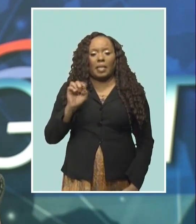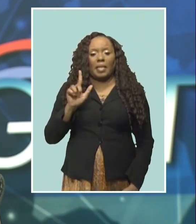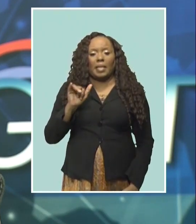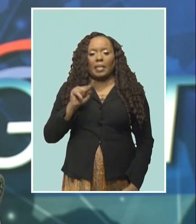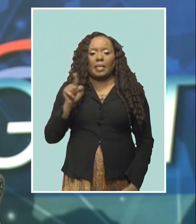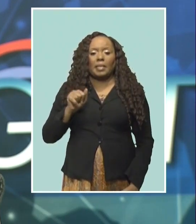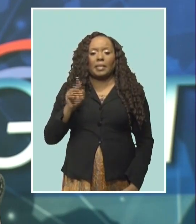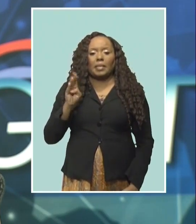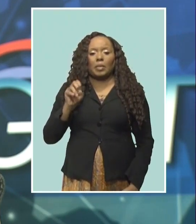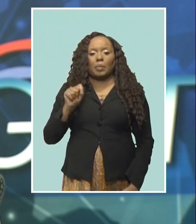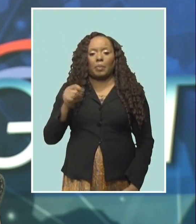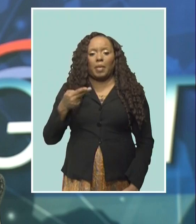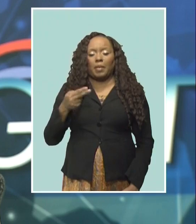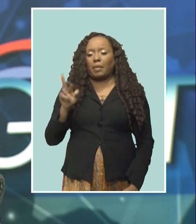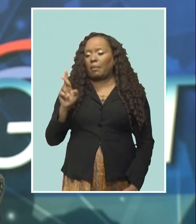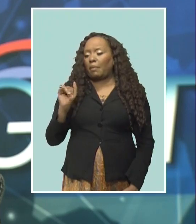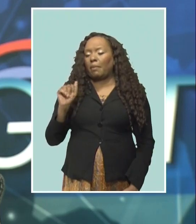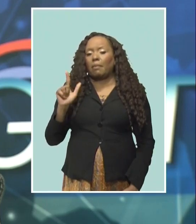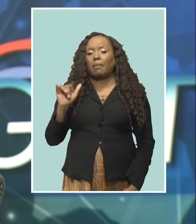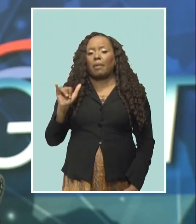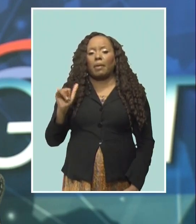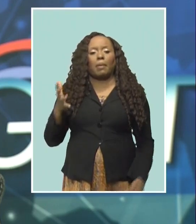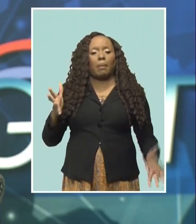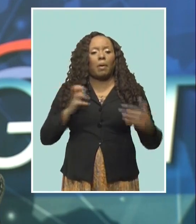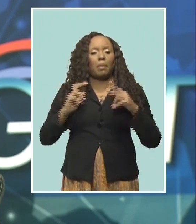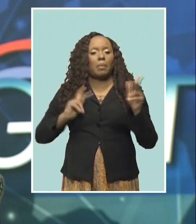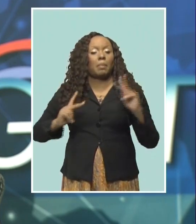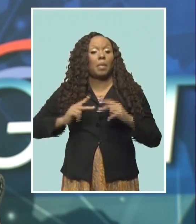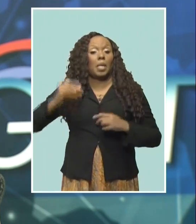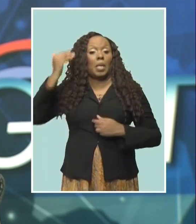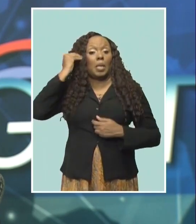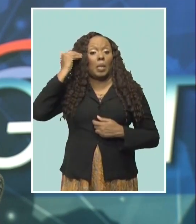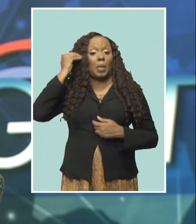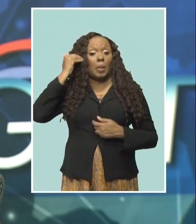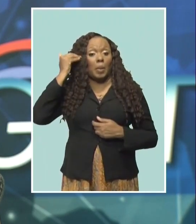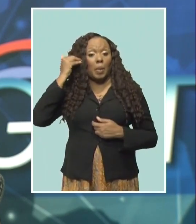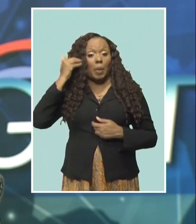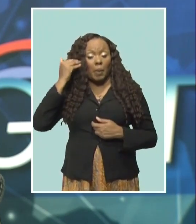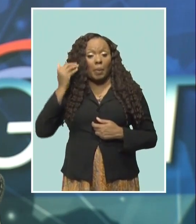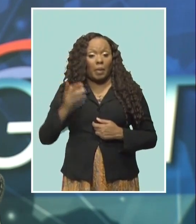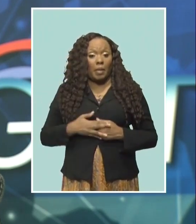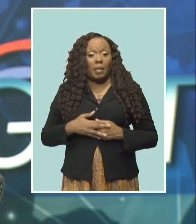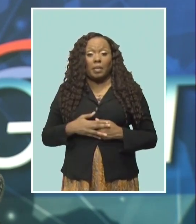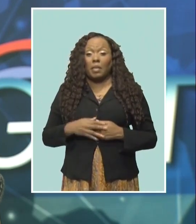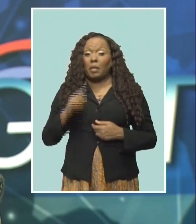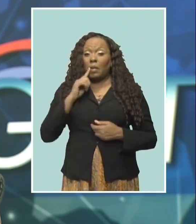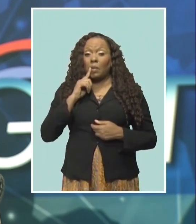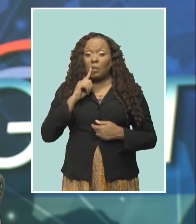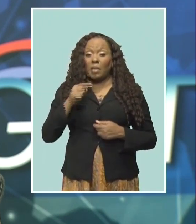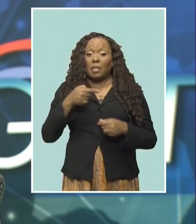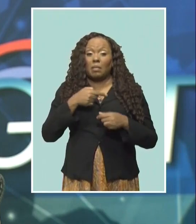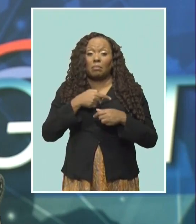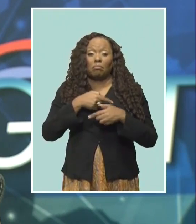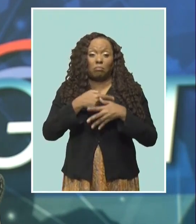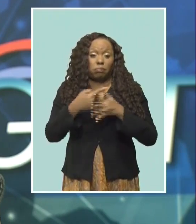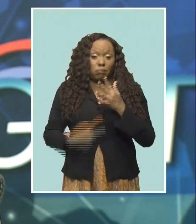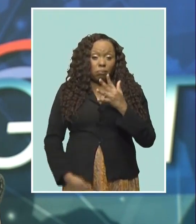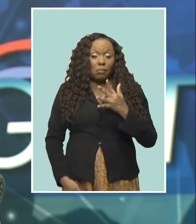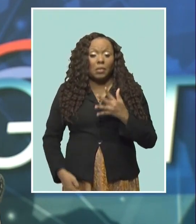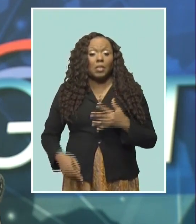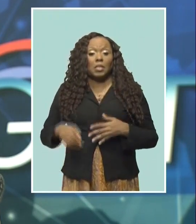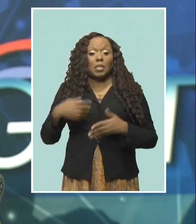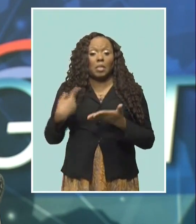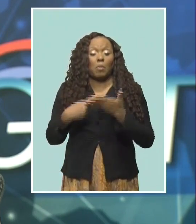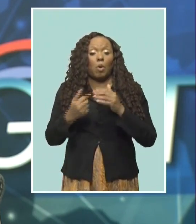Elizabeth Riley wants citizens of the region to be aware of the hazards and keep pace, noting there are many. Ms. Riley was a guest on